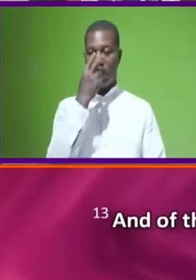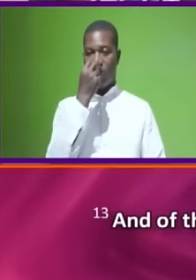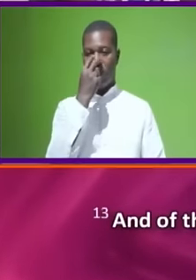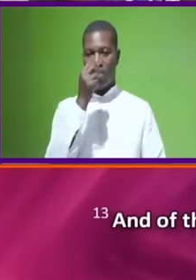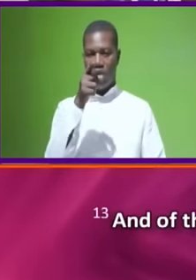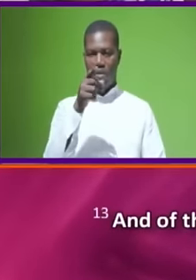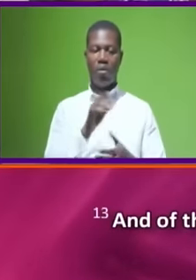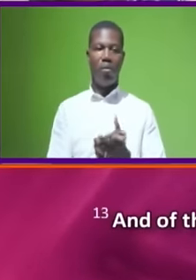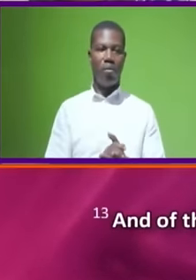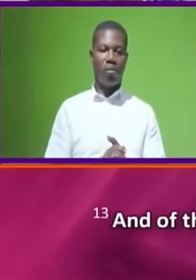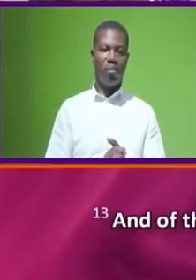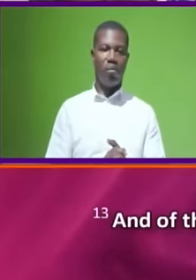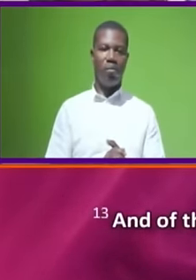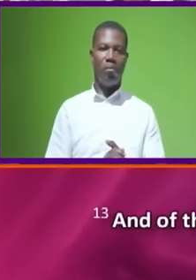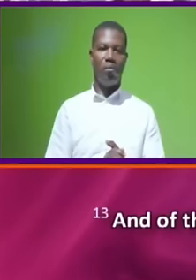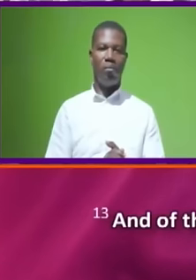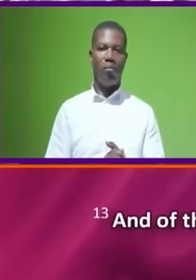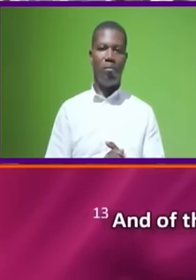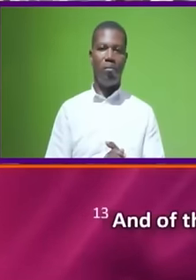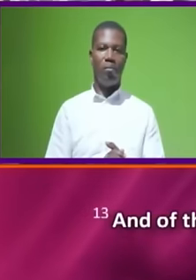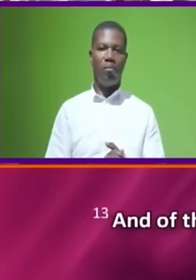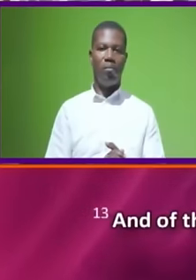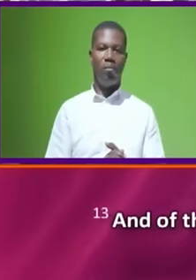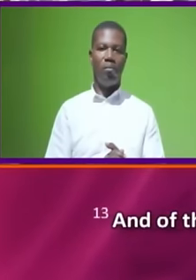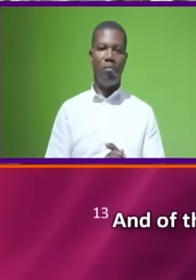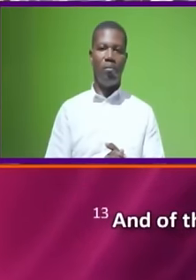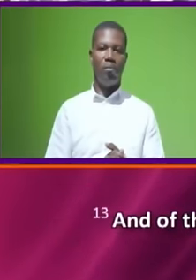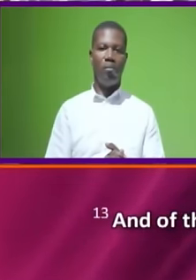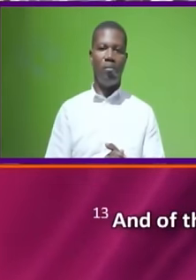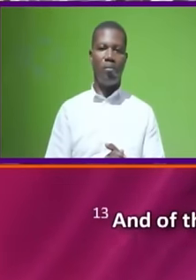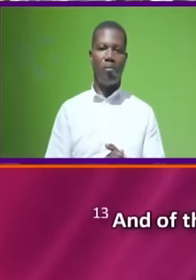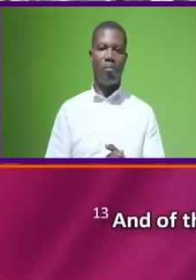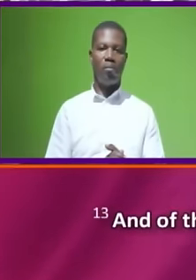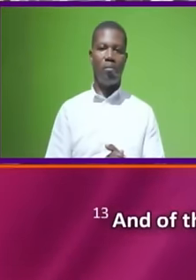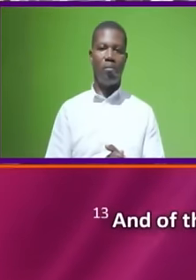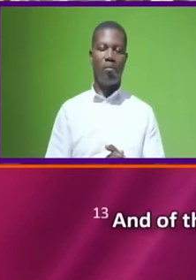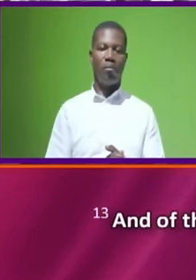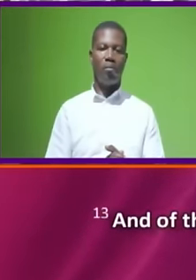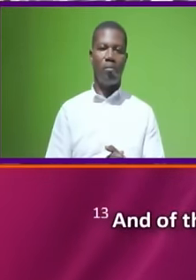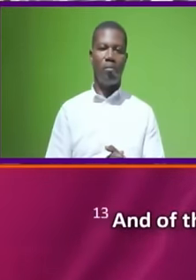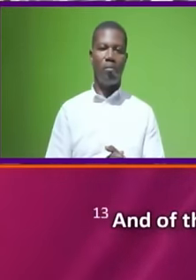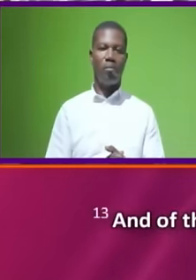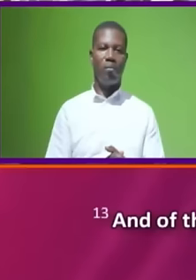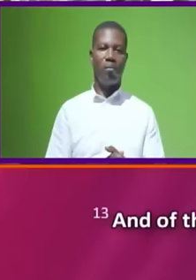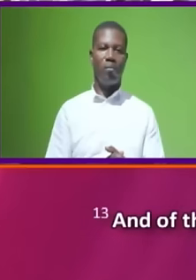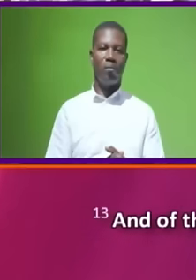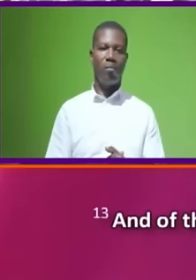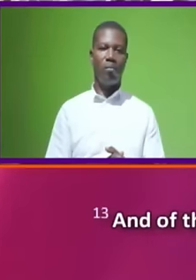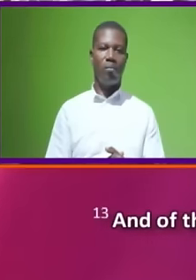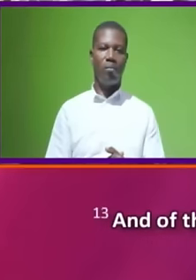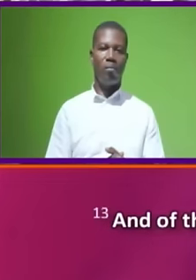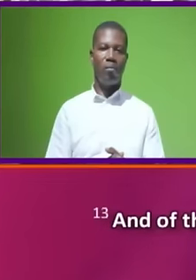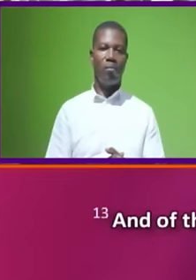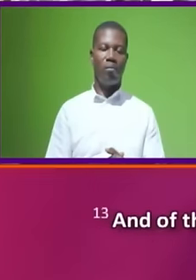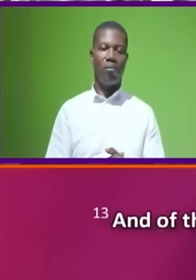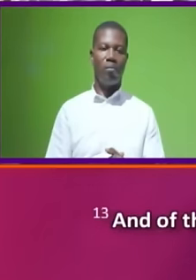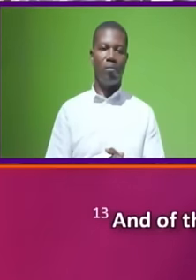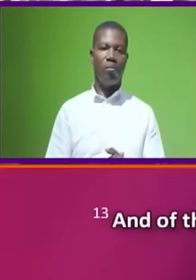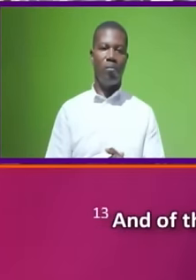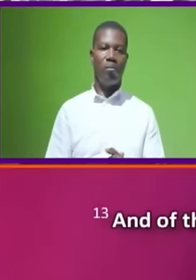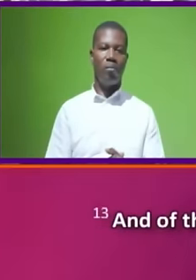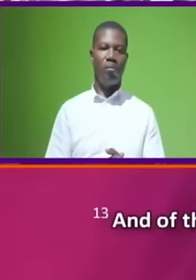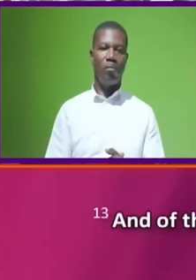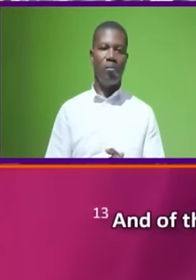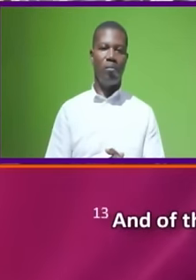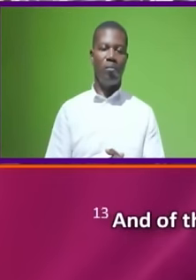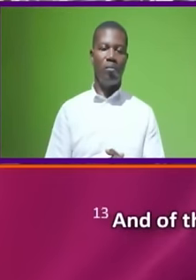So if a man of God is talking, seeking to discourage others from joining, then you look funny to me. You just don't know what